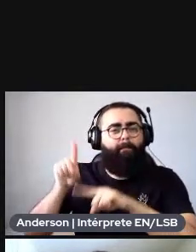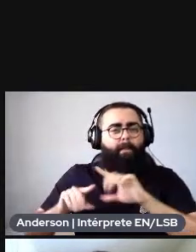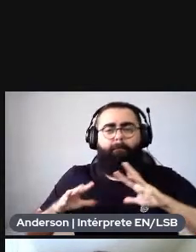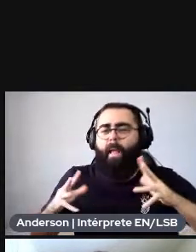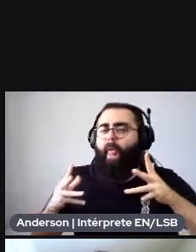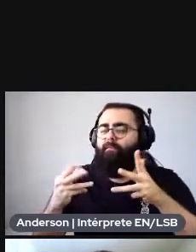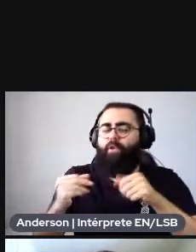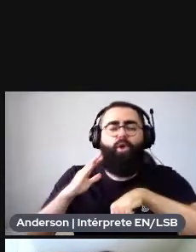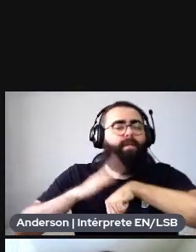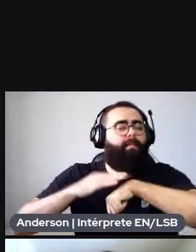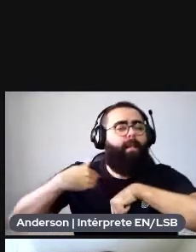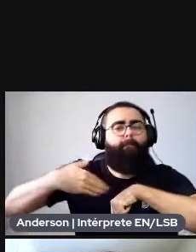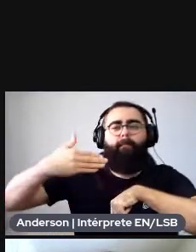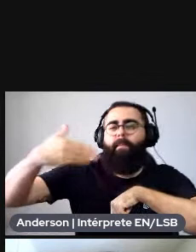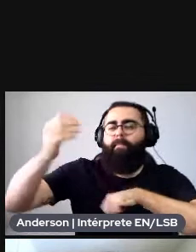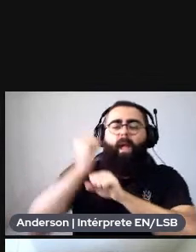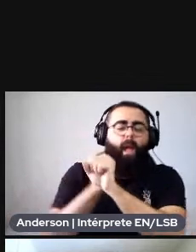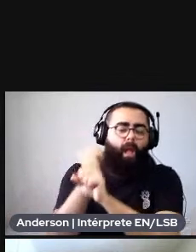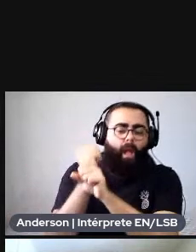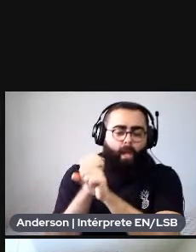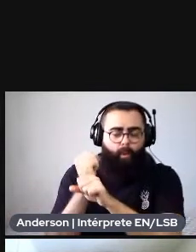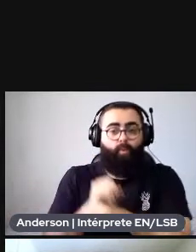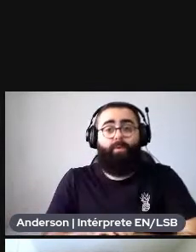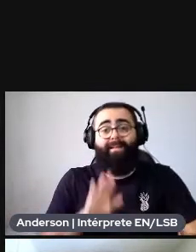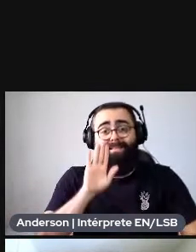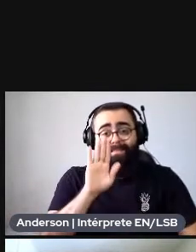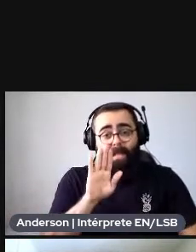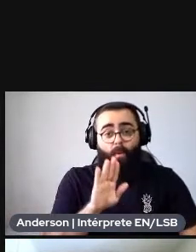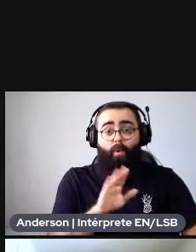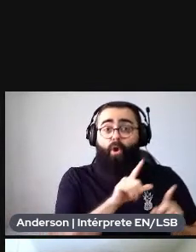queremos is in contrast with the earlier